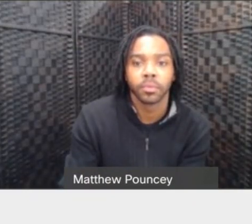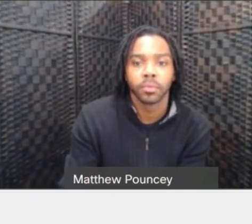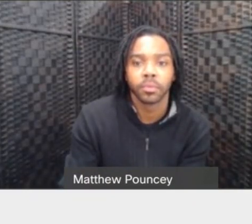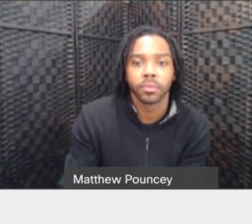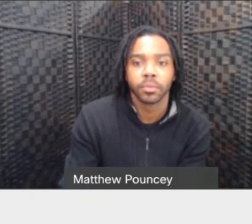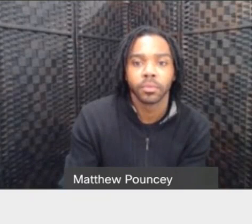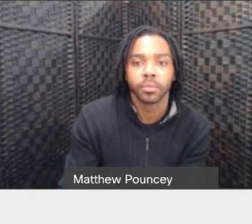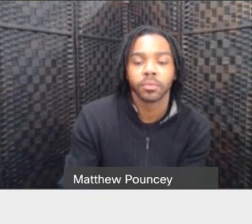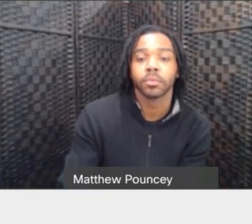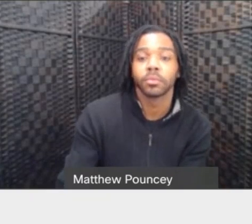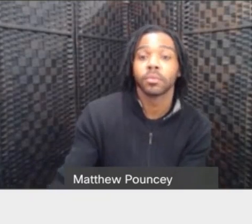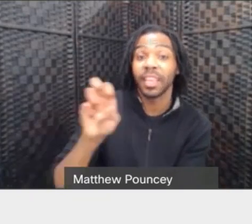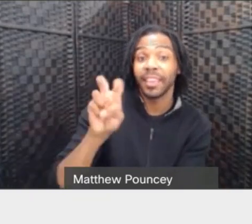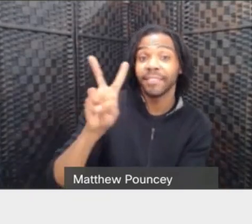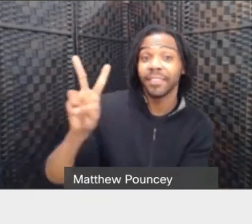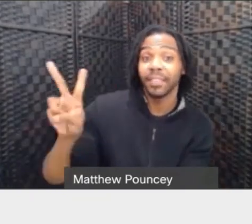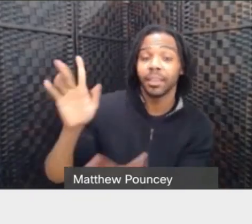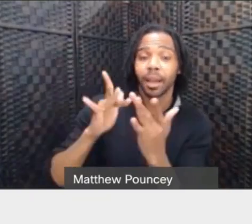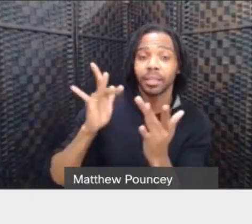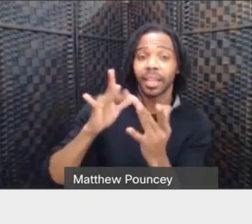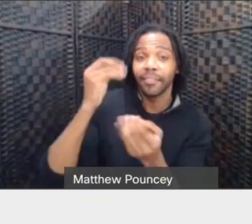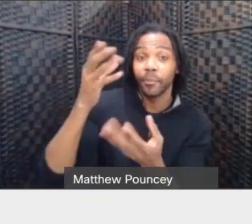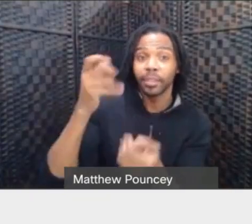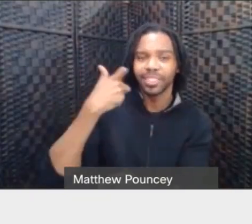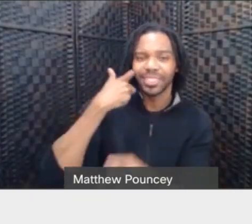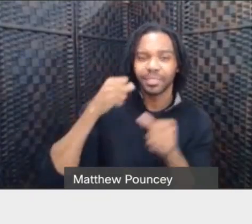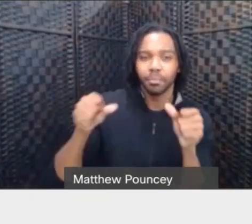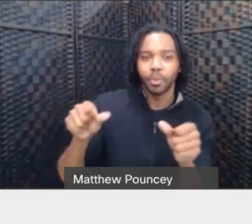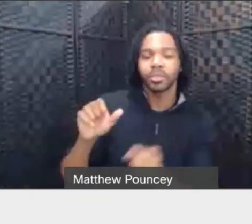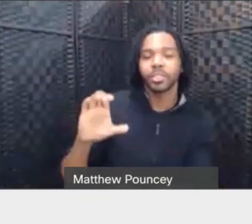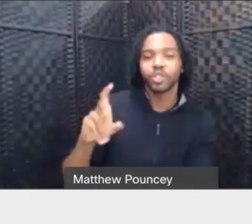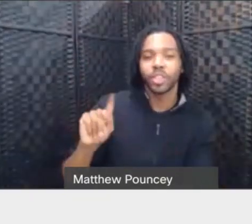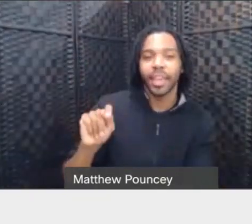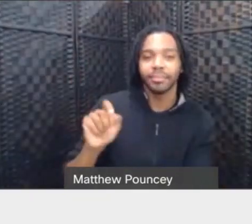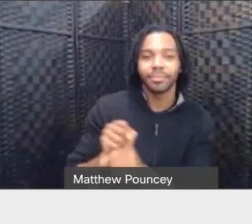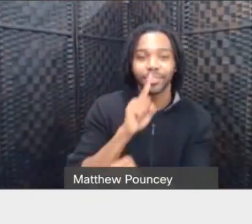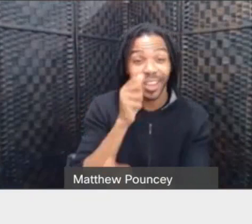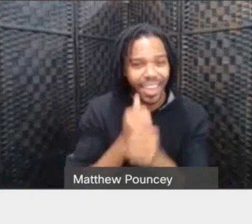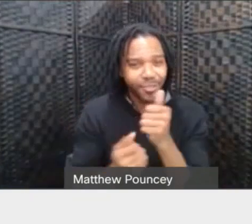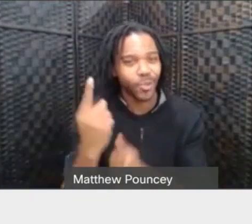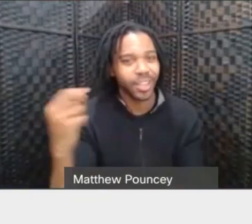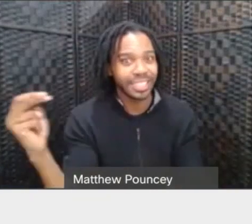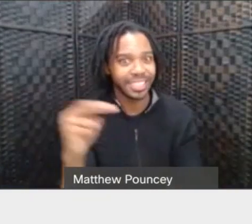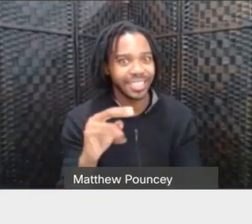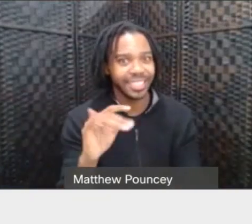The EVV contact information is also now in there so that everyone can see it.